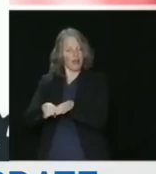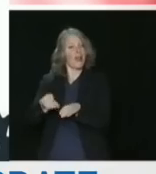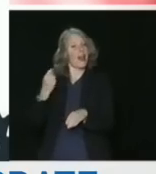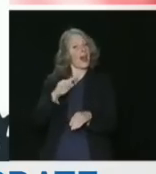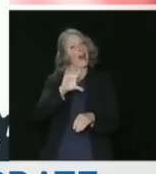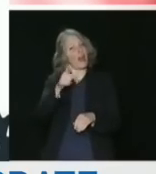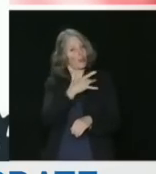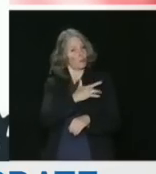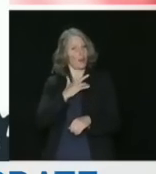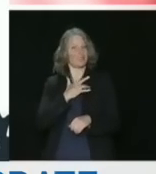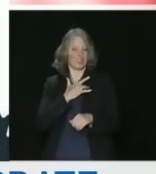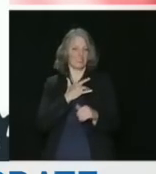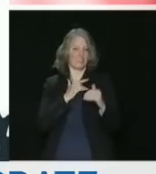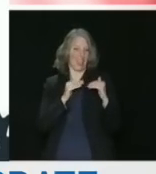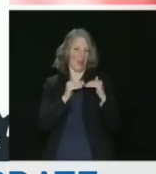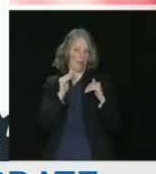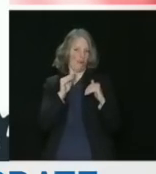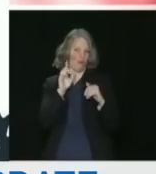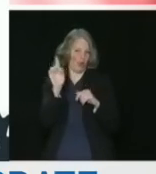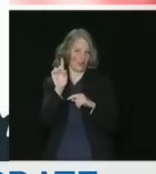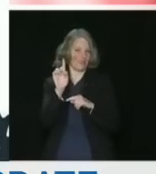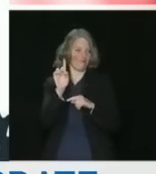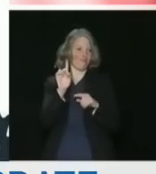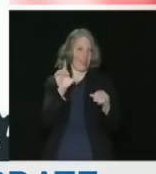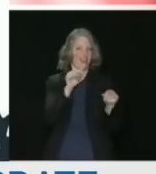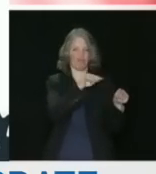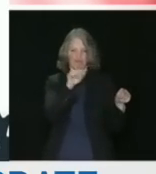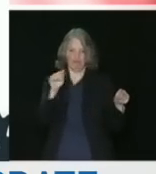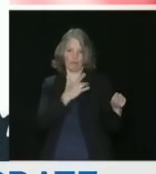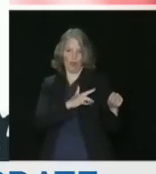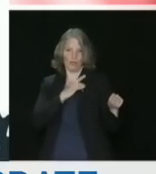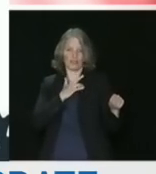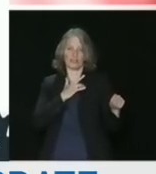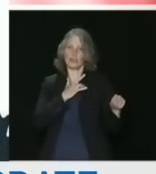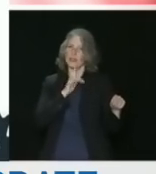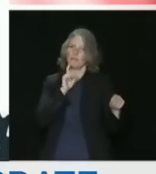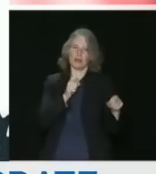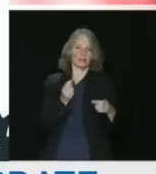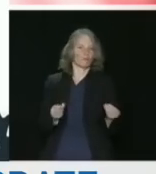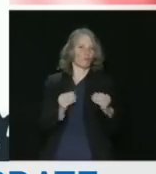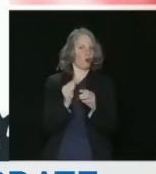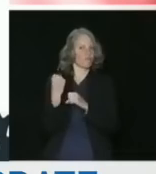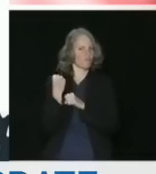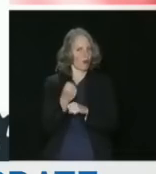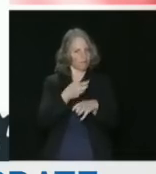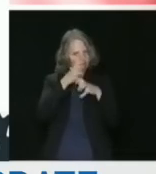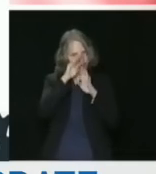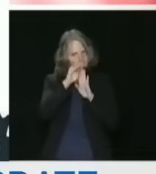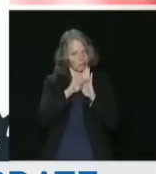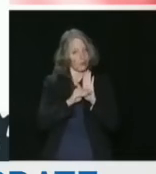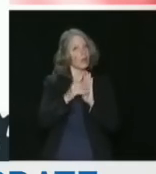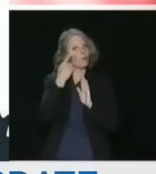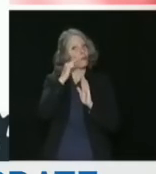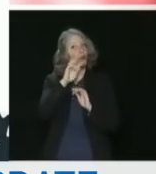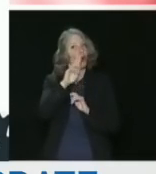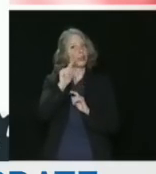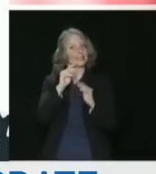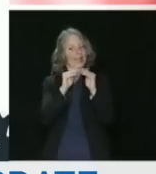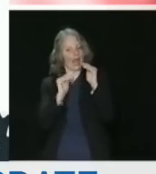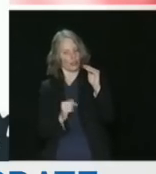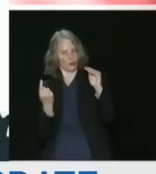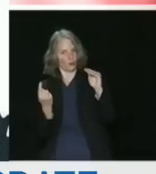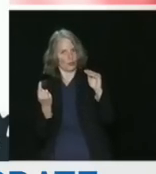above 1 in other areas of Canada and needs to be maintained consistently below 1 to bring the epidemic